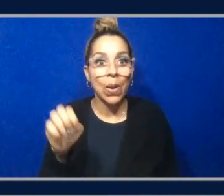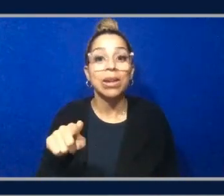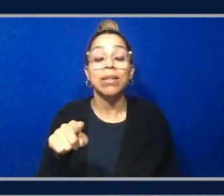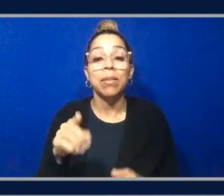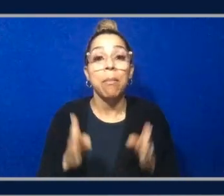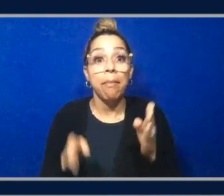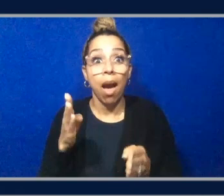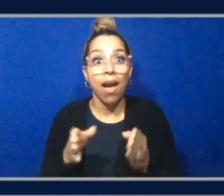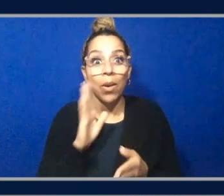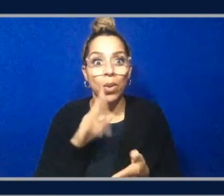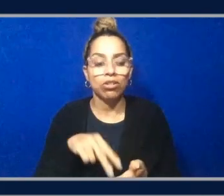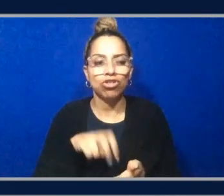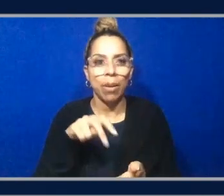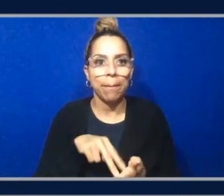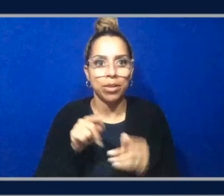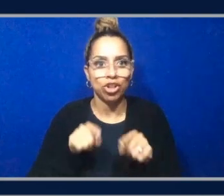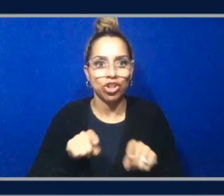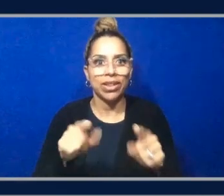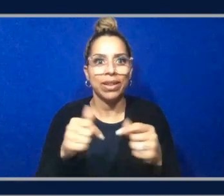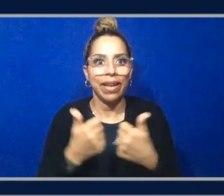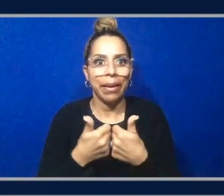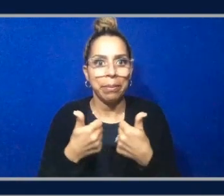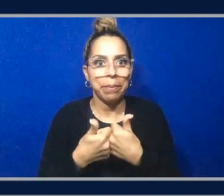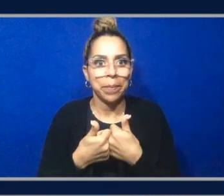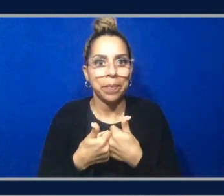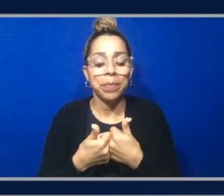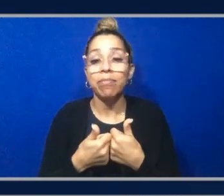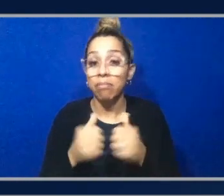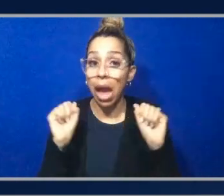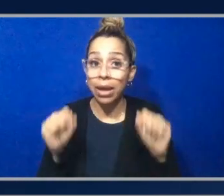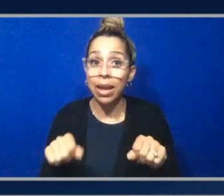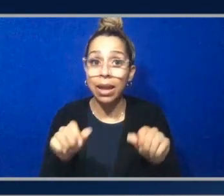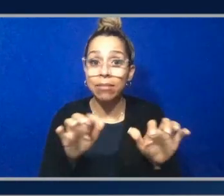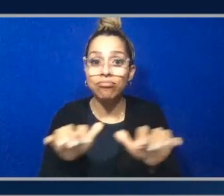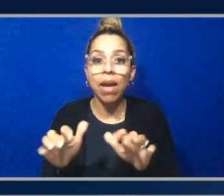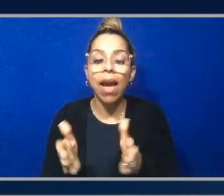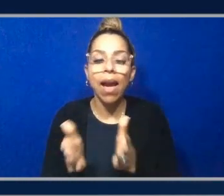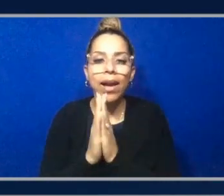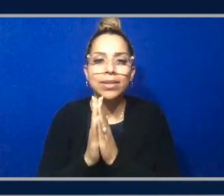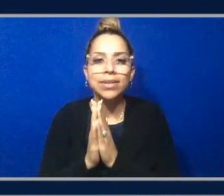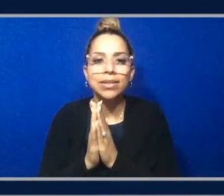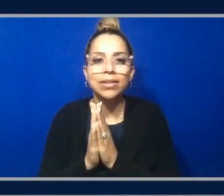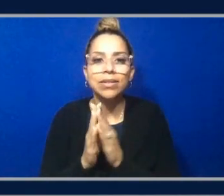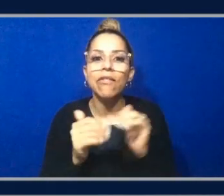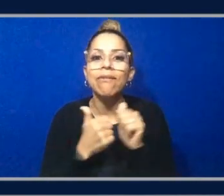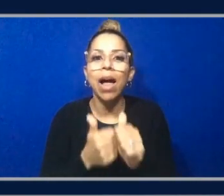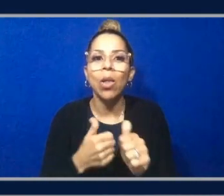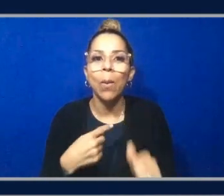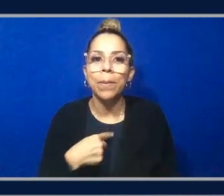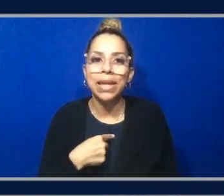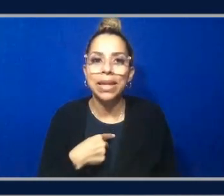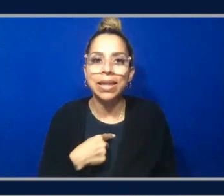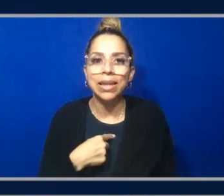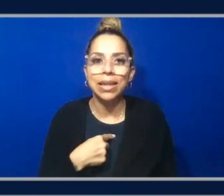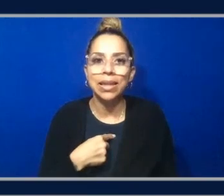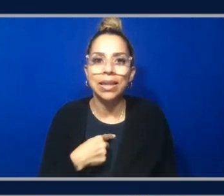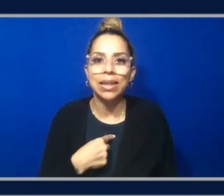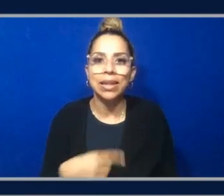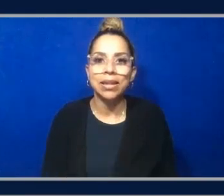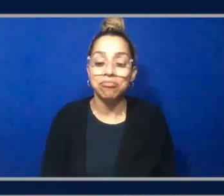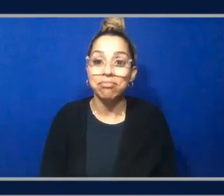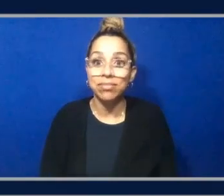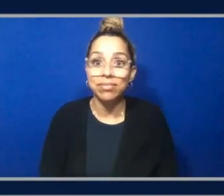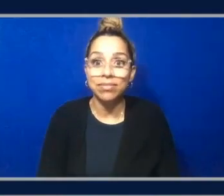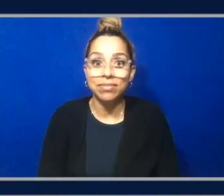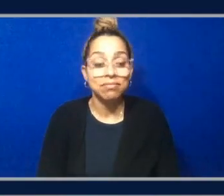in the game. Yeah. I can even ask, follow me. Okay. Okay, so it also knows how to do